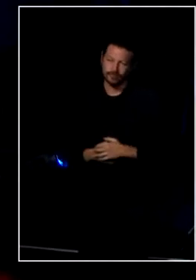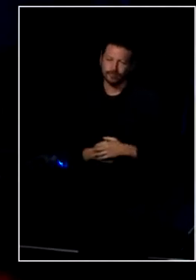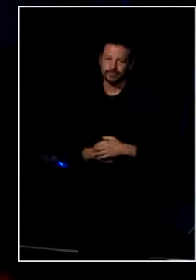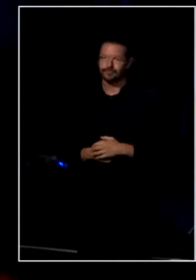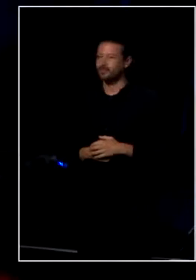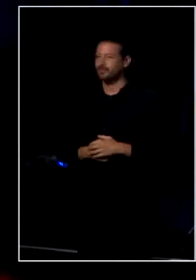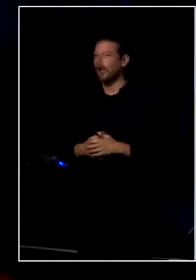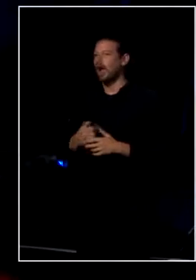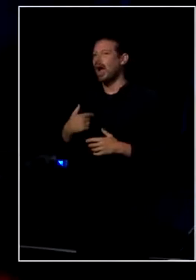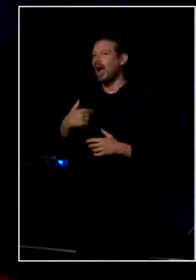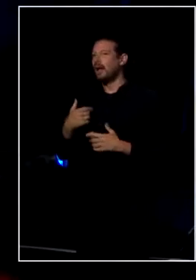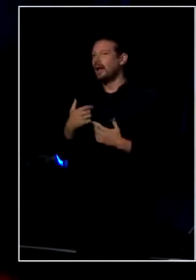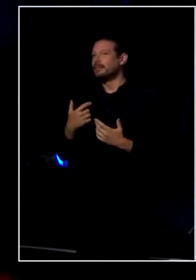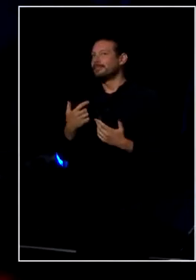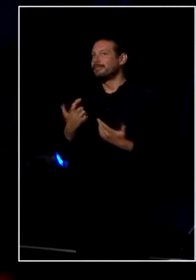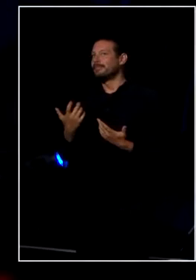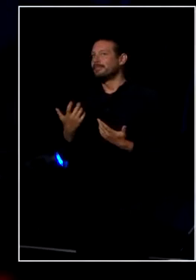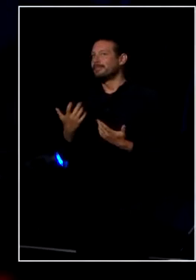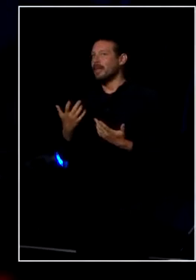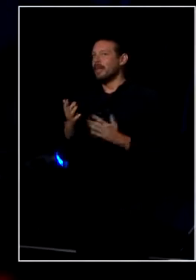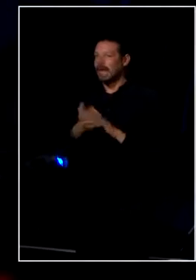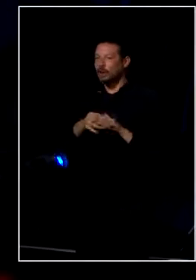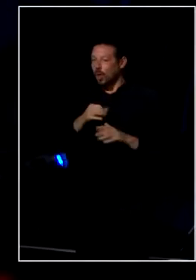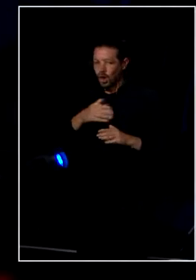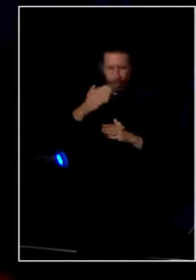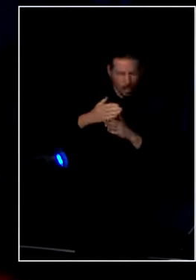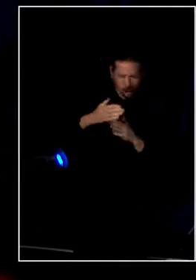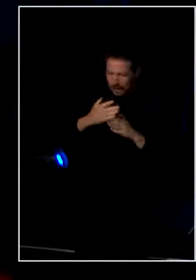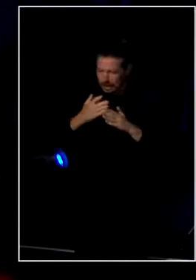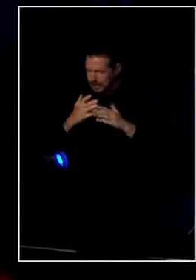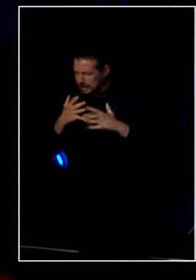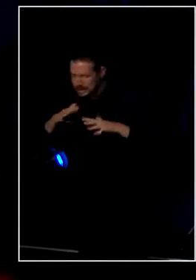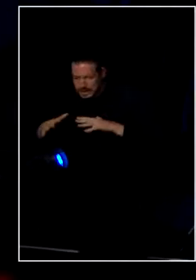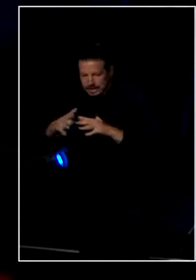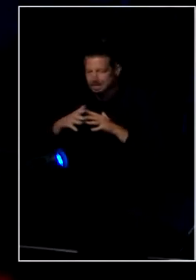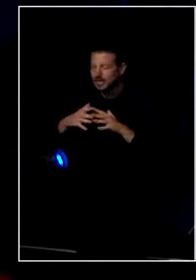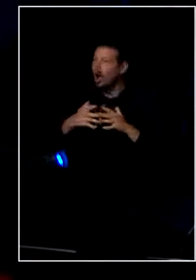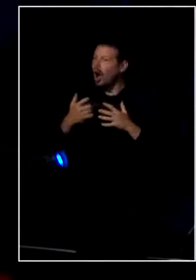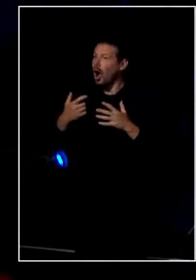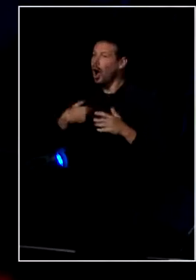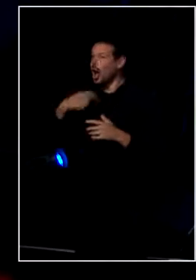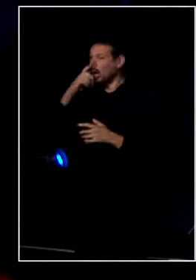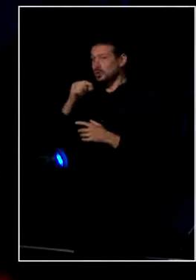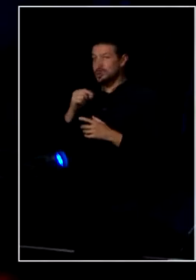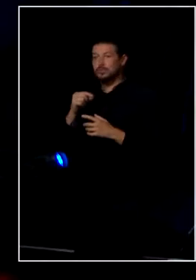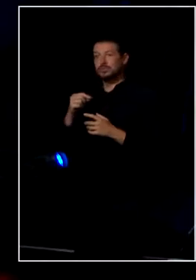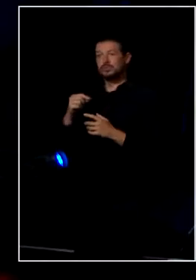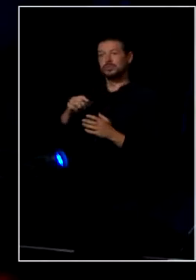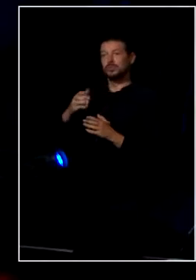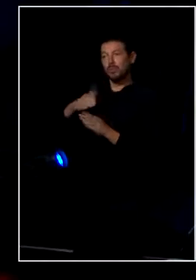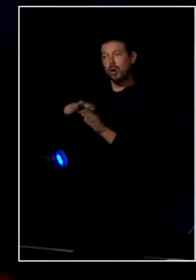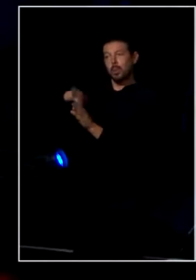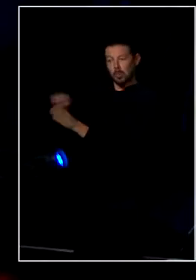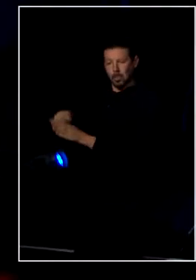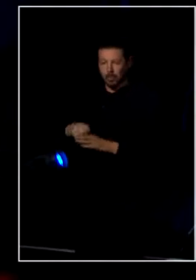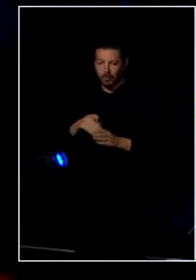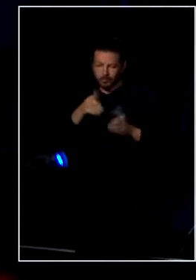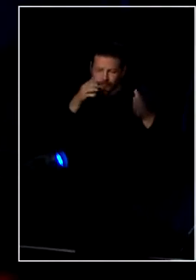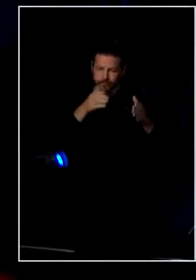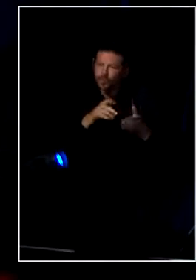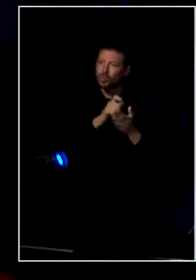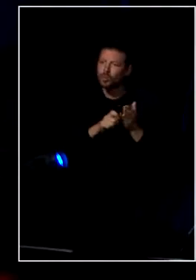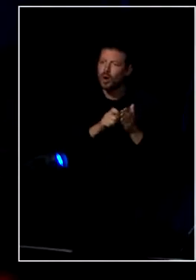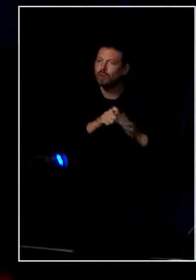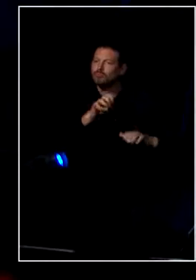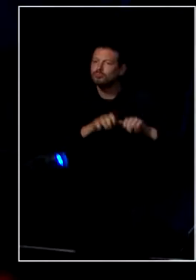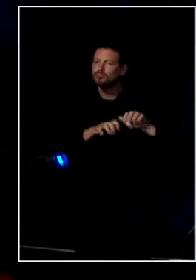longer trying to work and stuff. I was able to be like, oh, I guess I can try the writing thing I've always wanted to from now on.